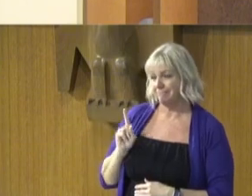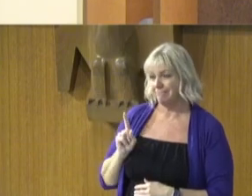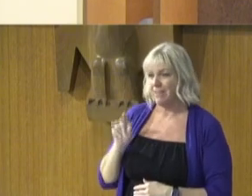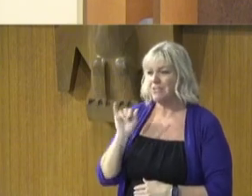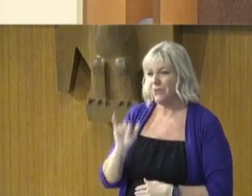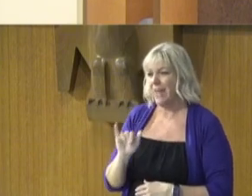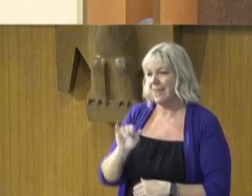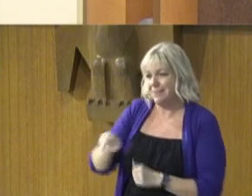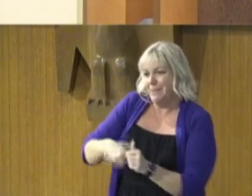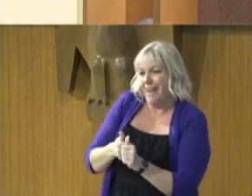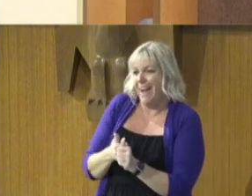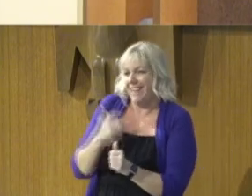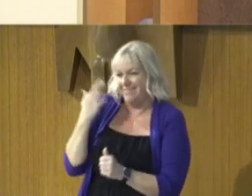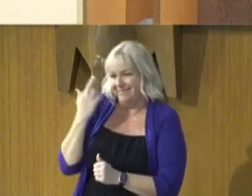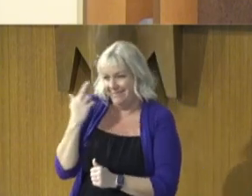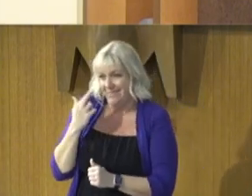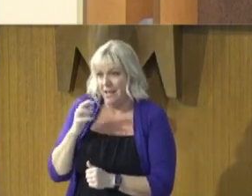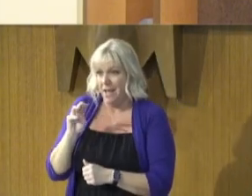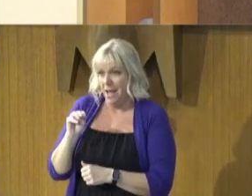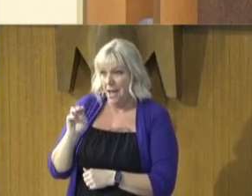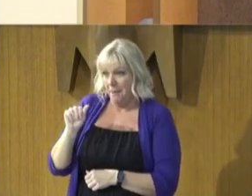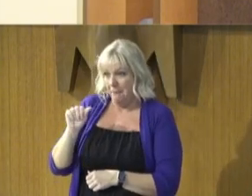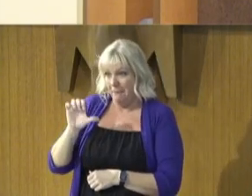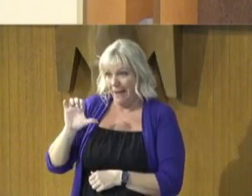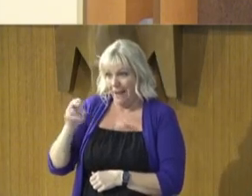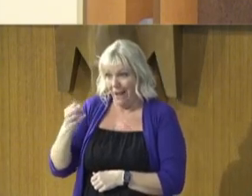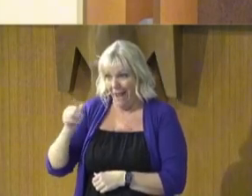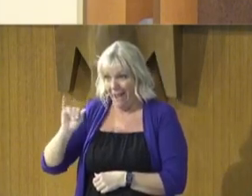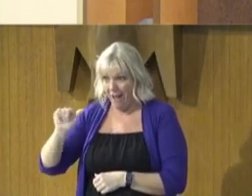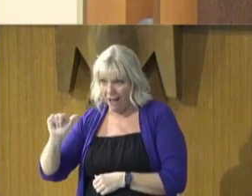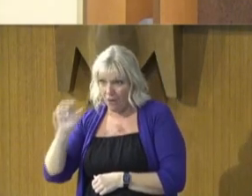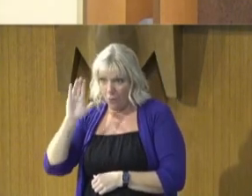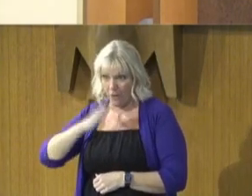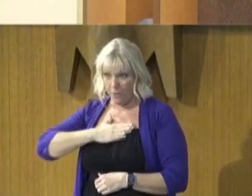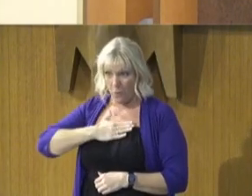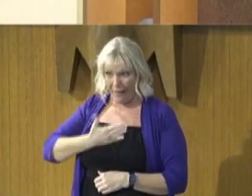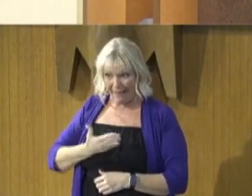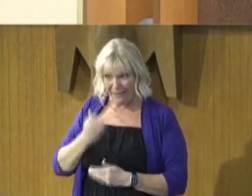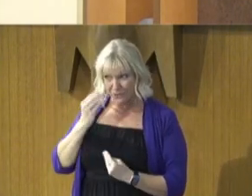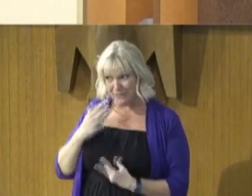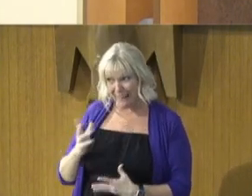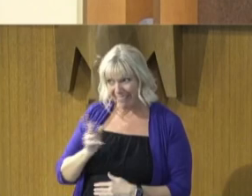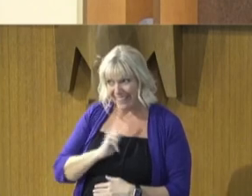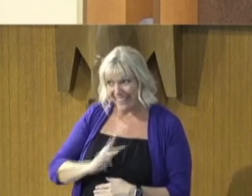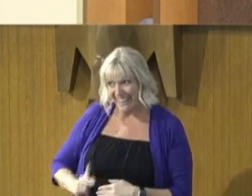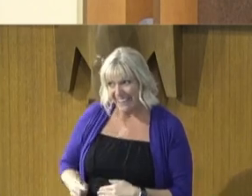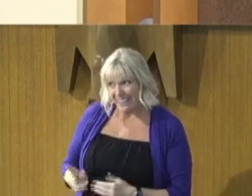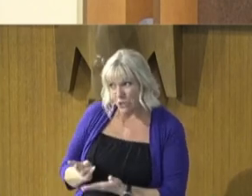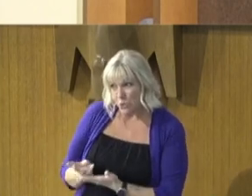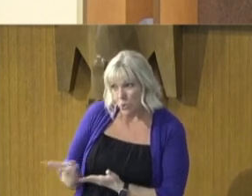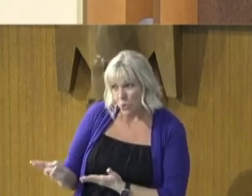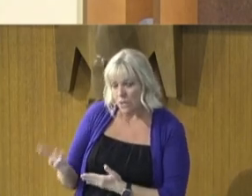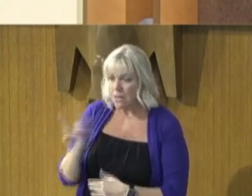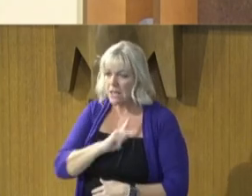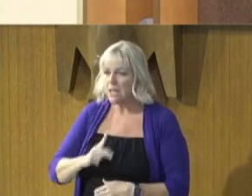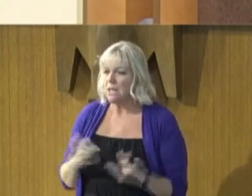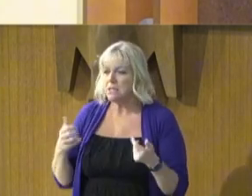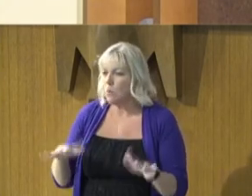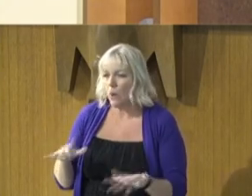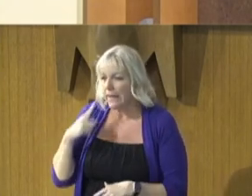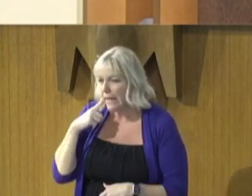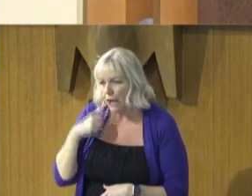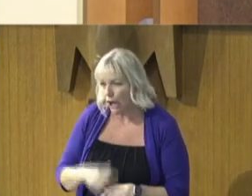is Micaiah being willing to share a hard truth even though he knows the king will not want to hear